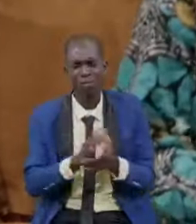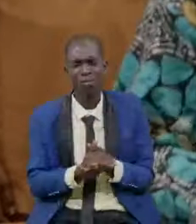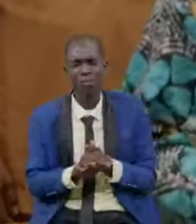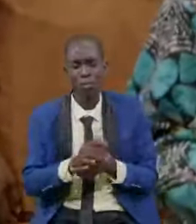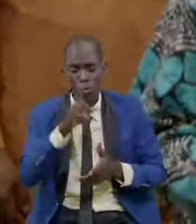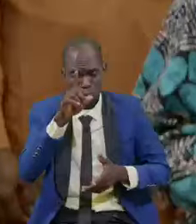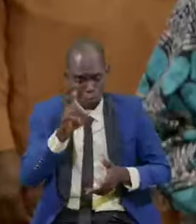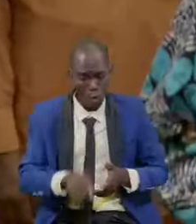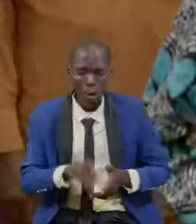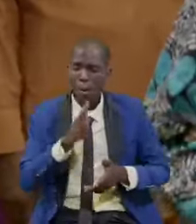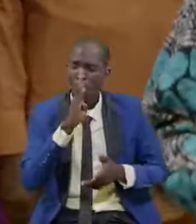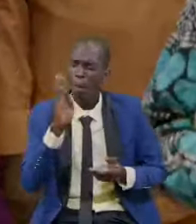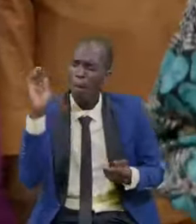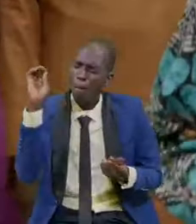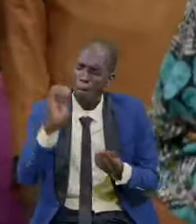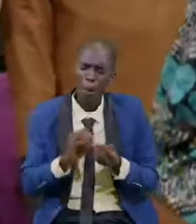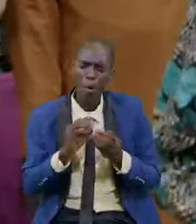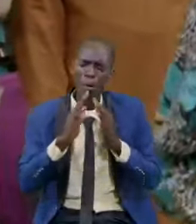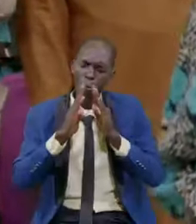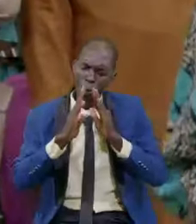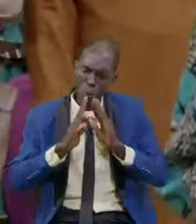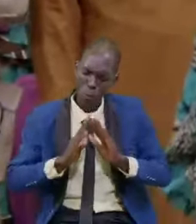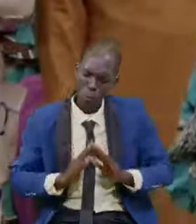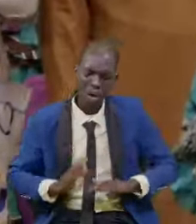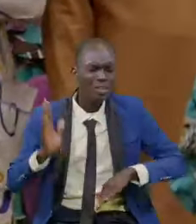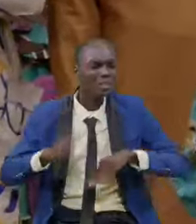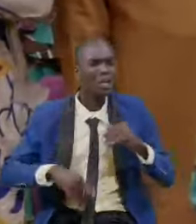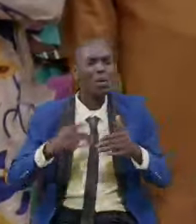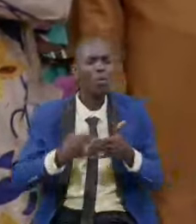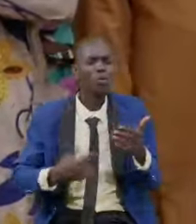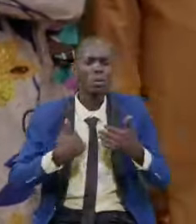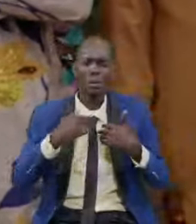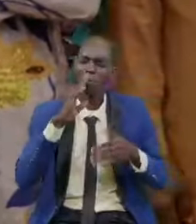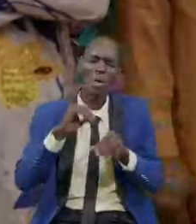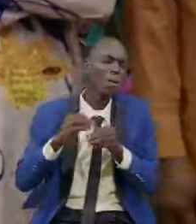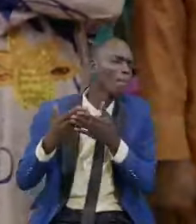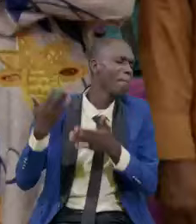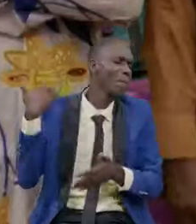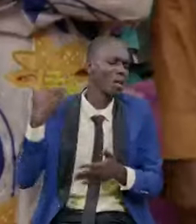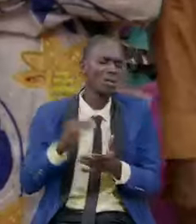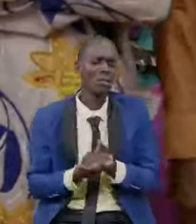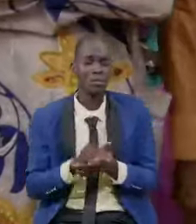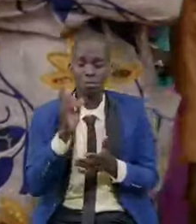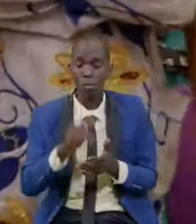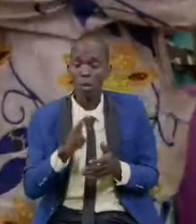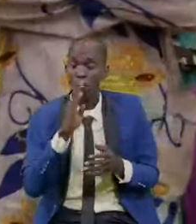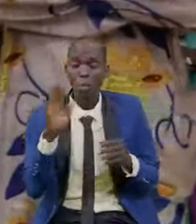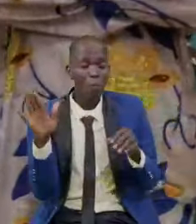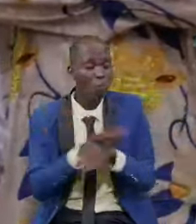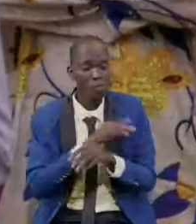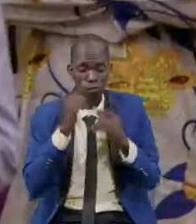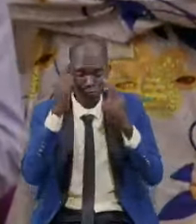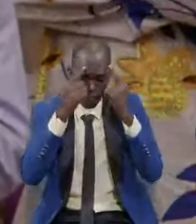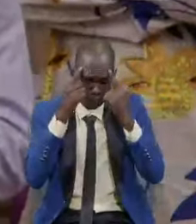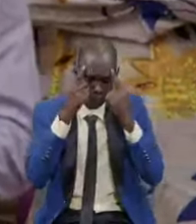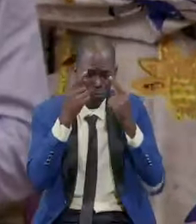you have been in the past. Be more thoughtful. Be more prayerful. Be